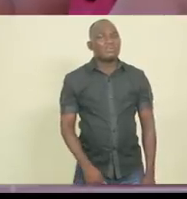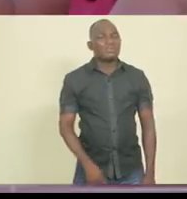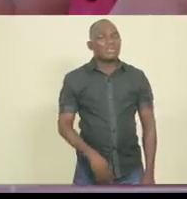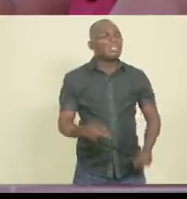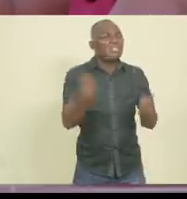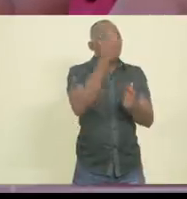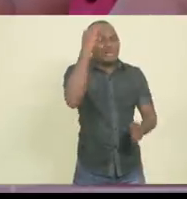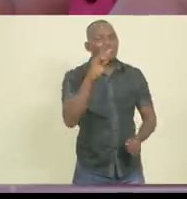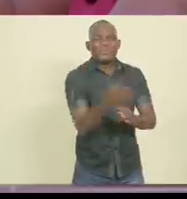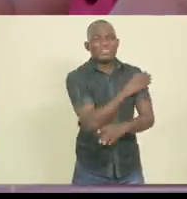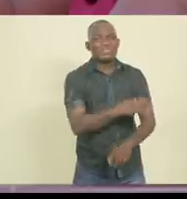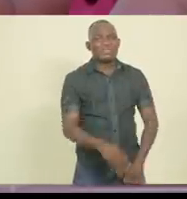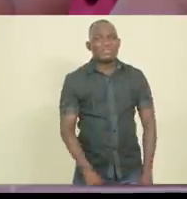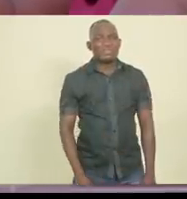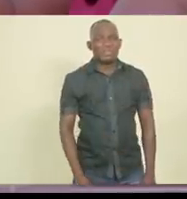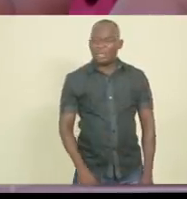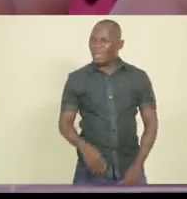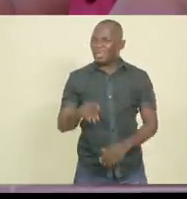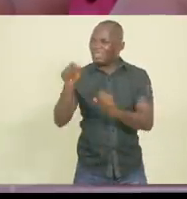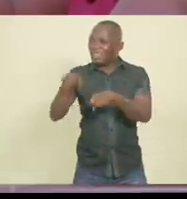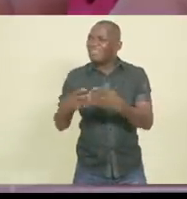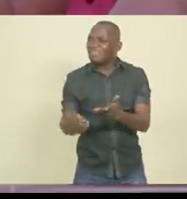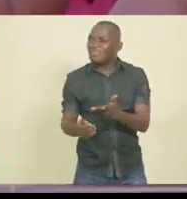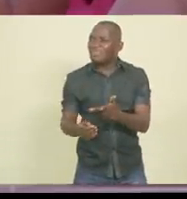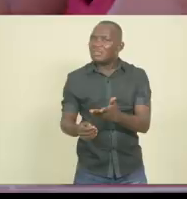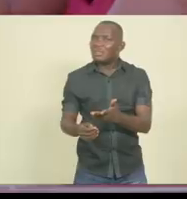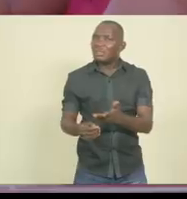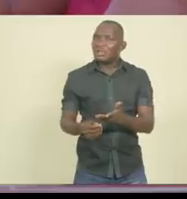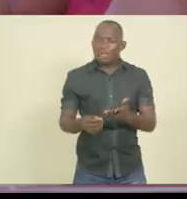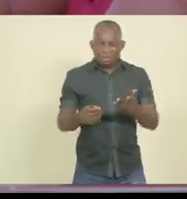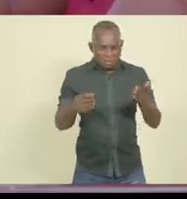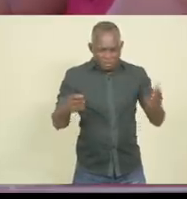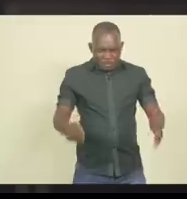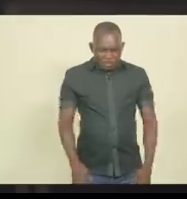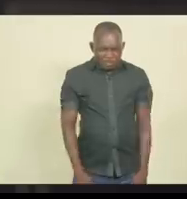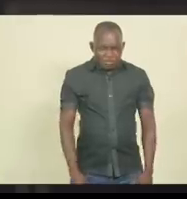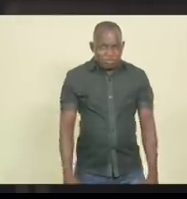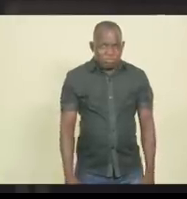idea. Kofi, can you even do this? I mean,